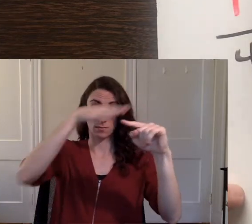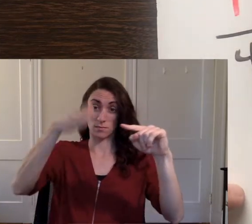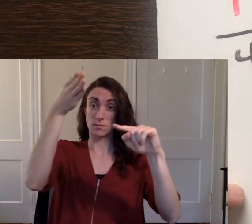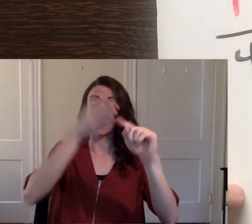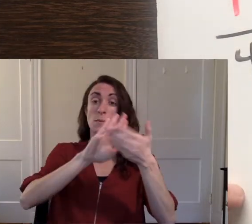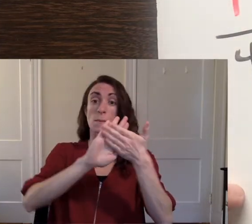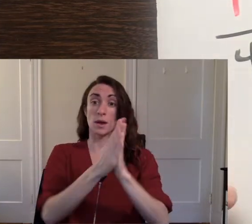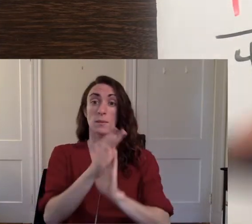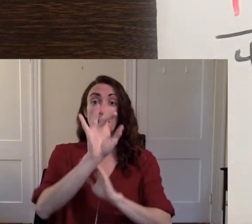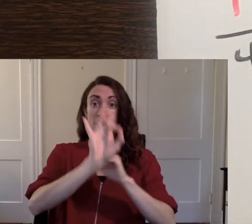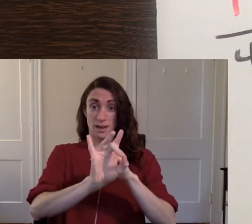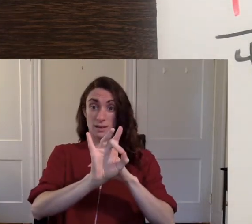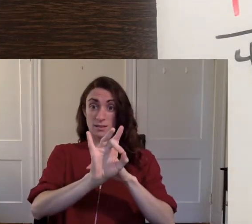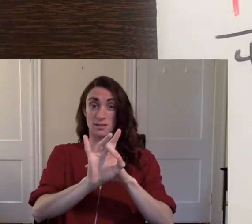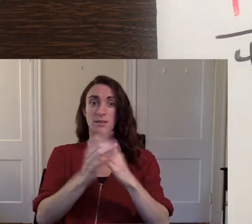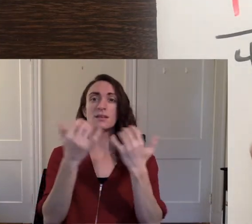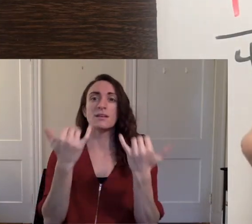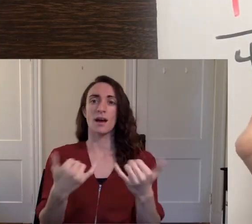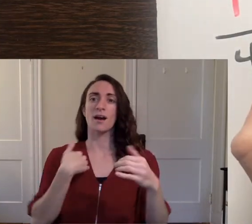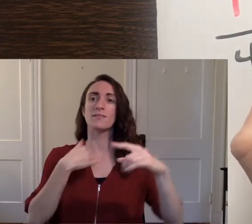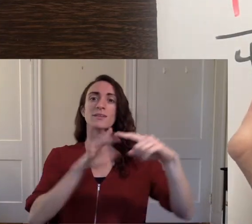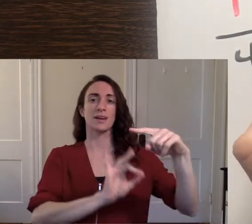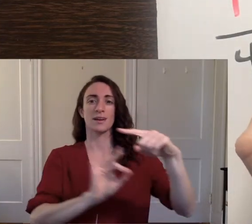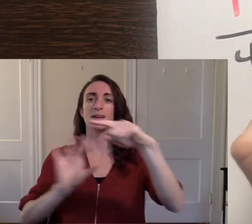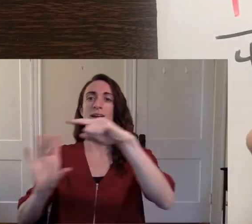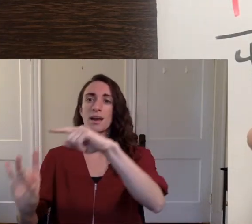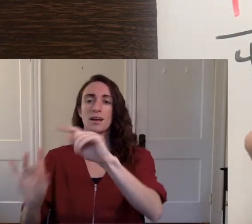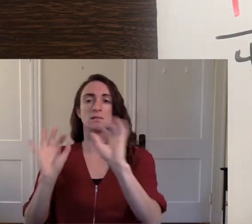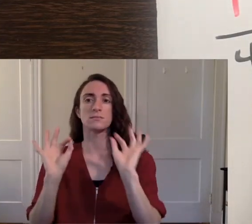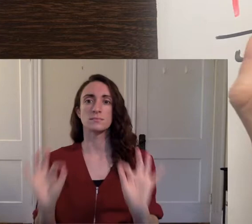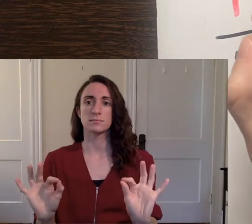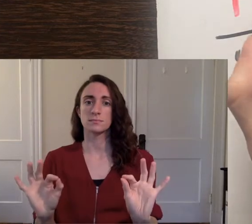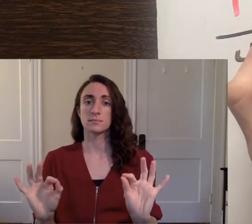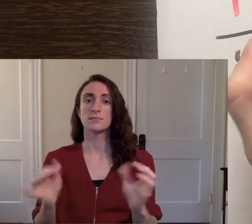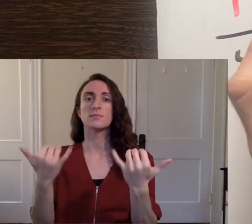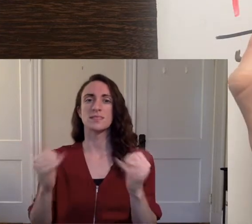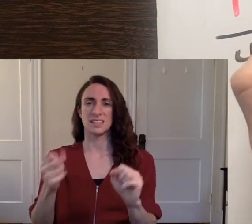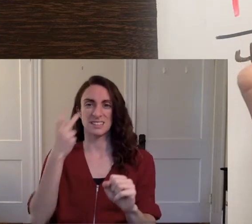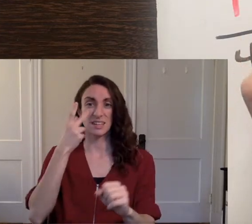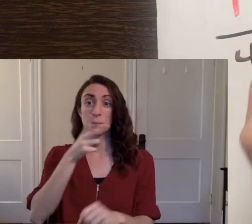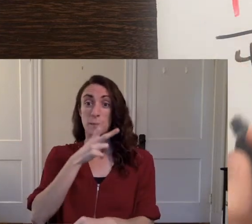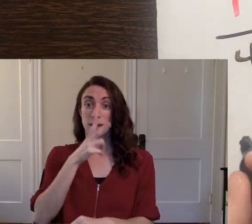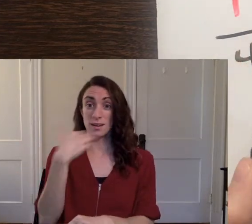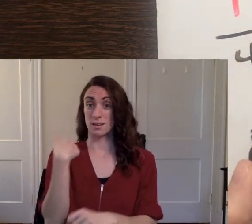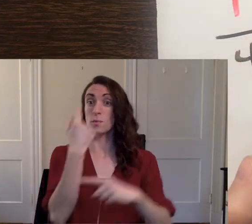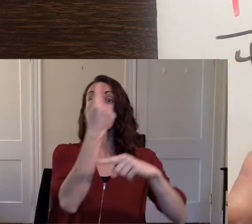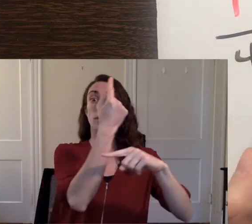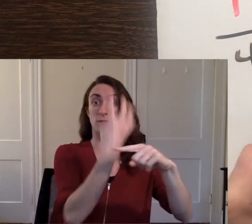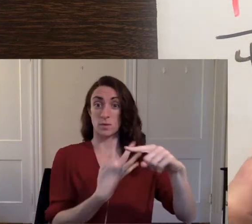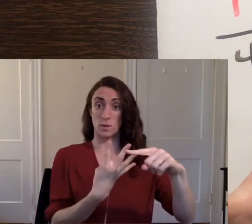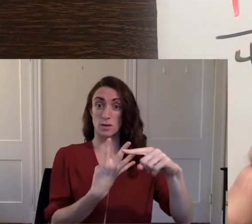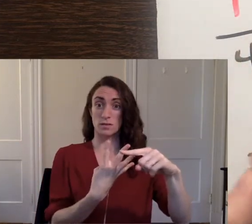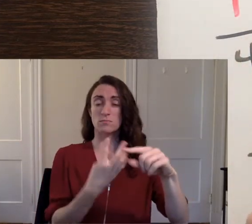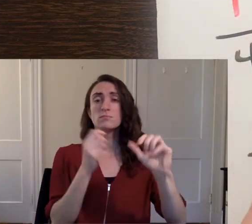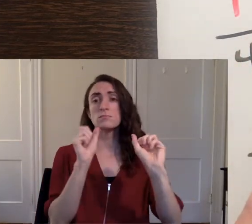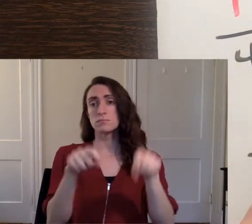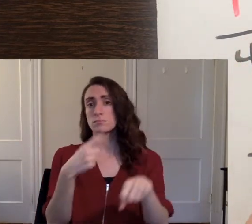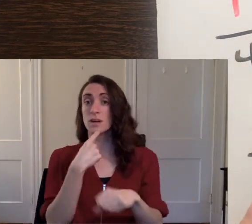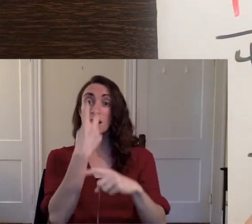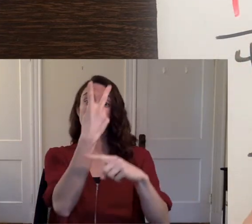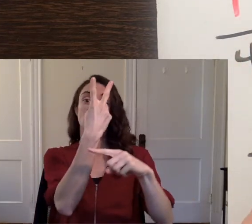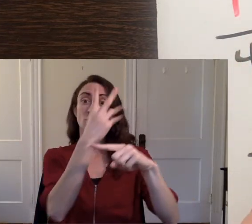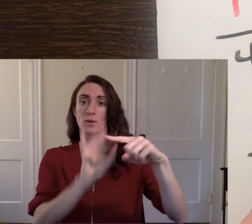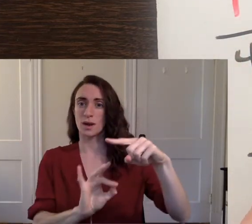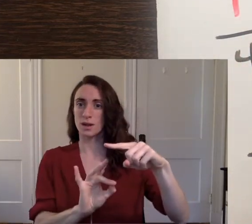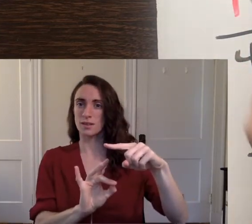if we split those fourths into 2 pieces, we're going to end up with eighths. So then that pink part that was 1/4 can be written